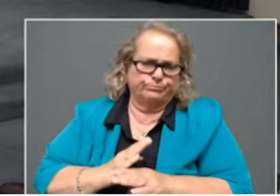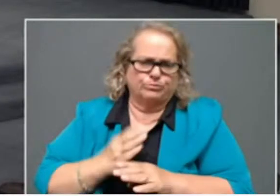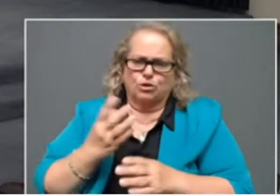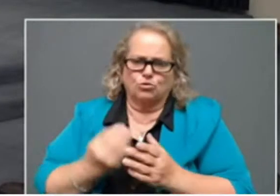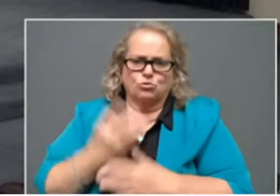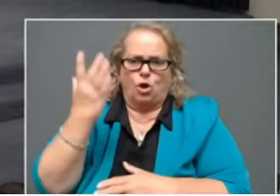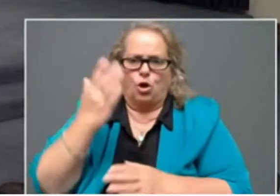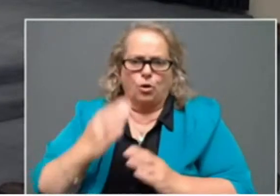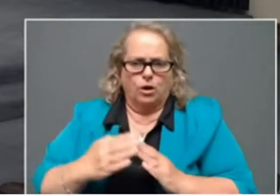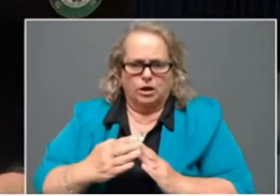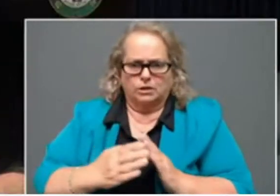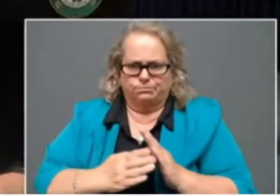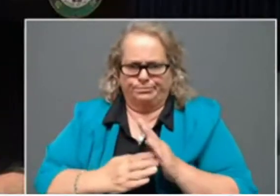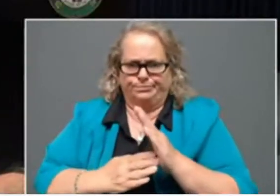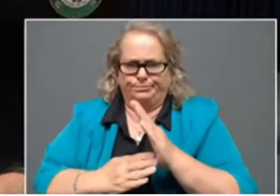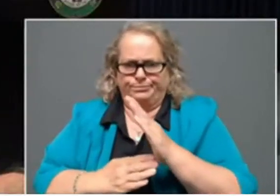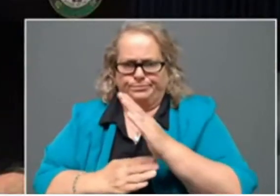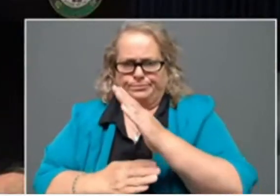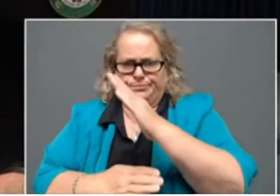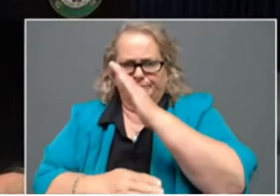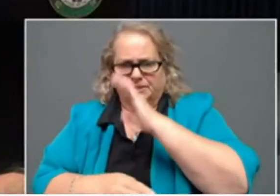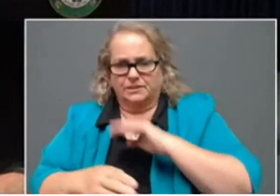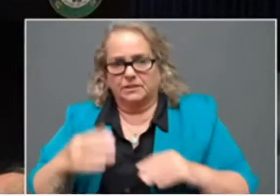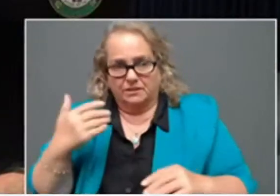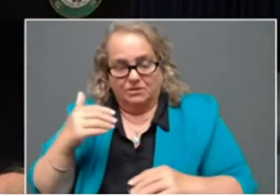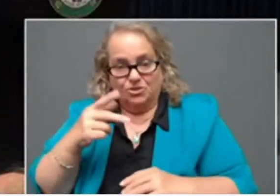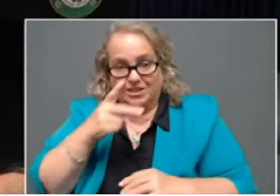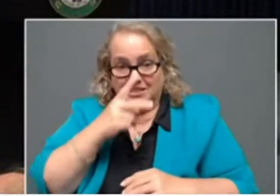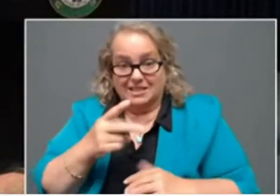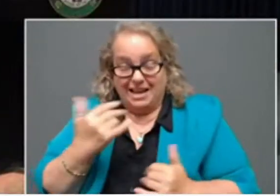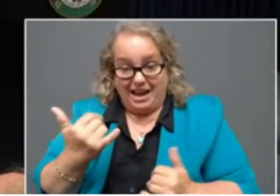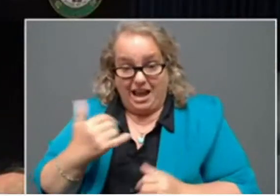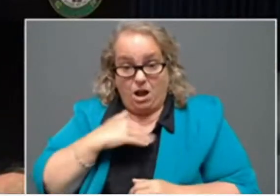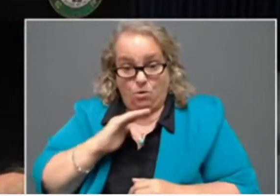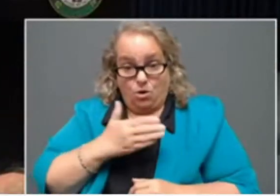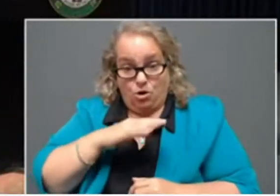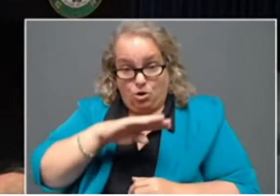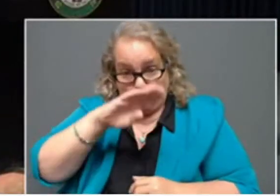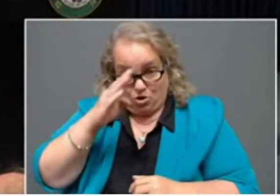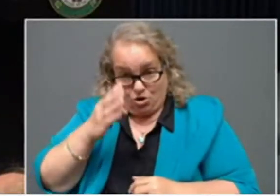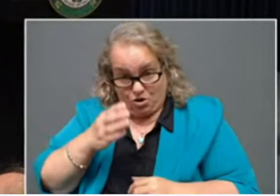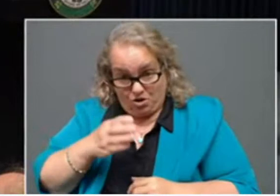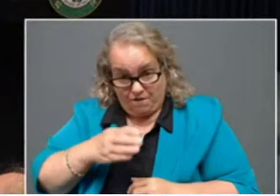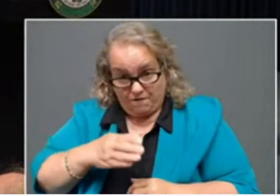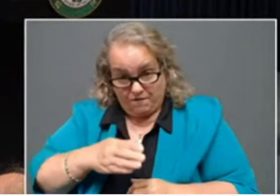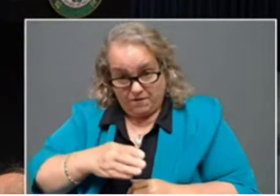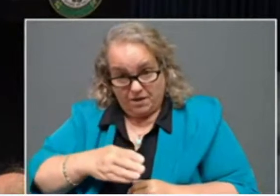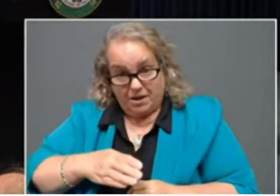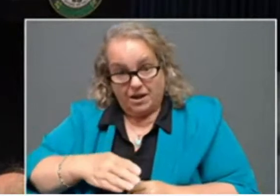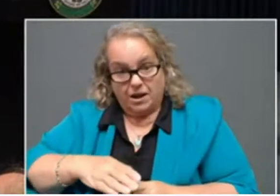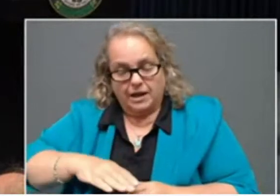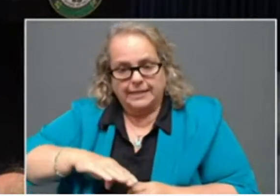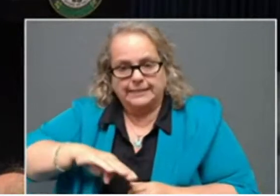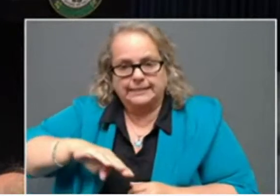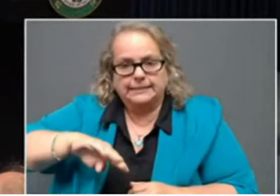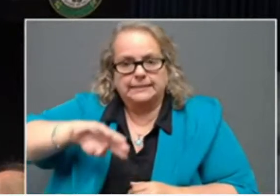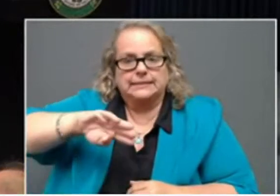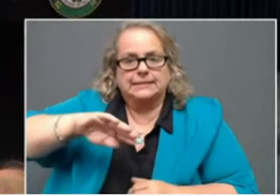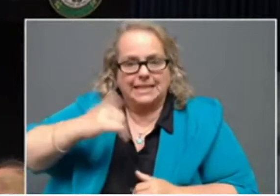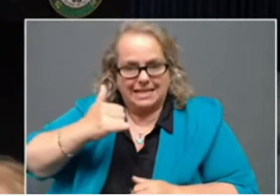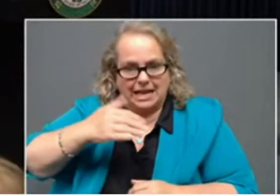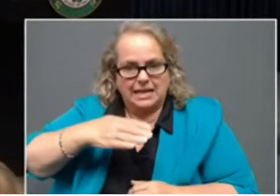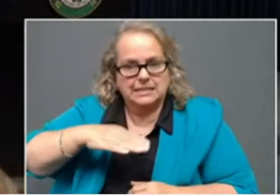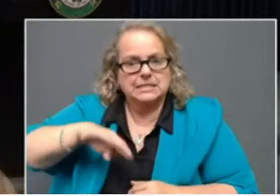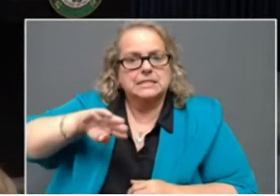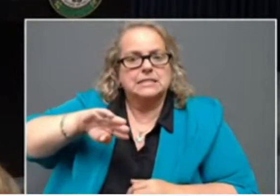so quickly. Our curve is fairly significant, while the cases are so much lower than they've been right now.